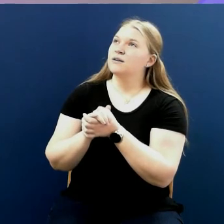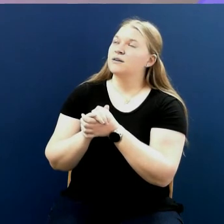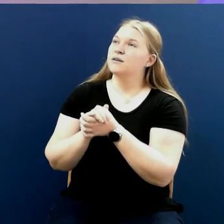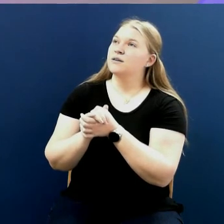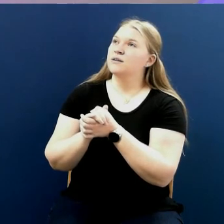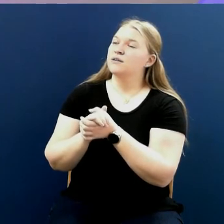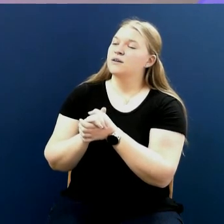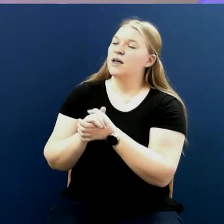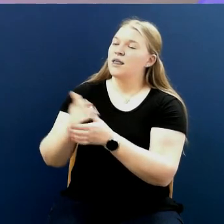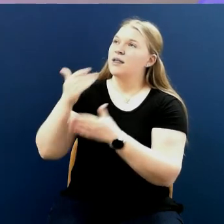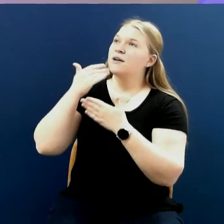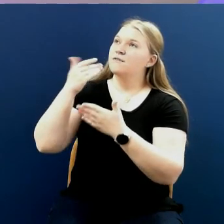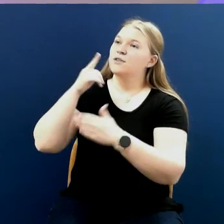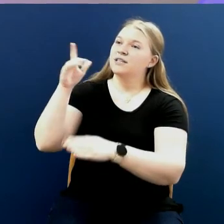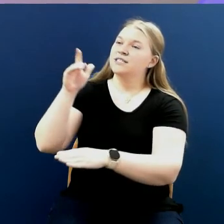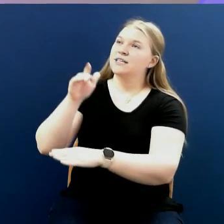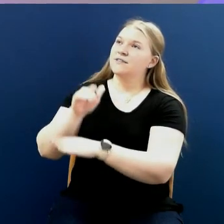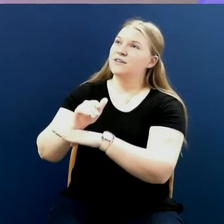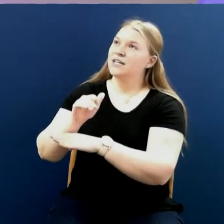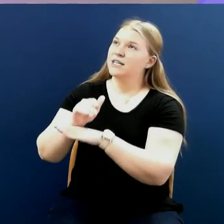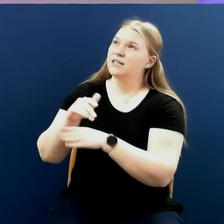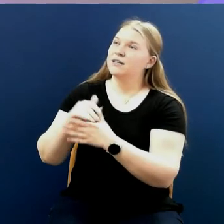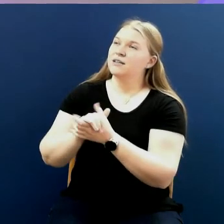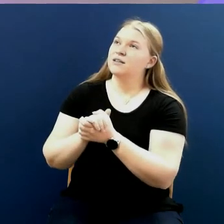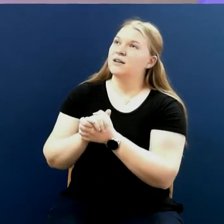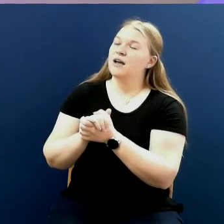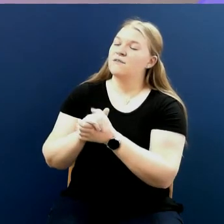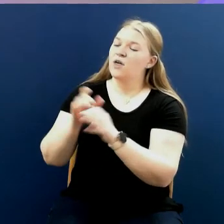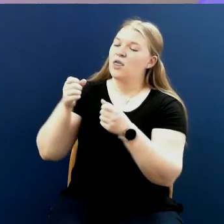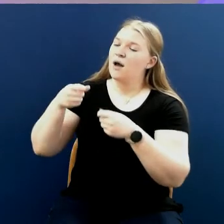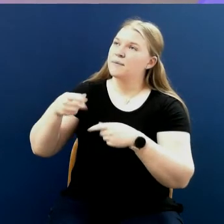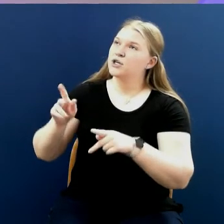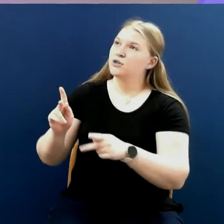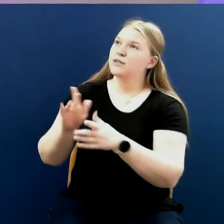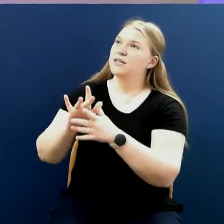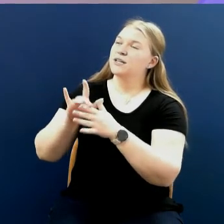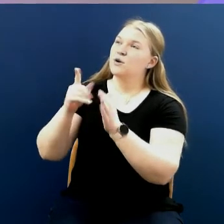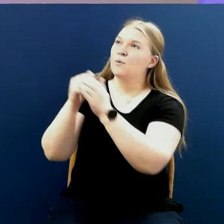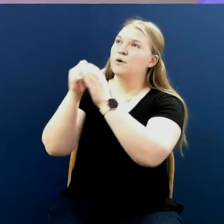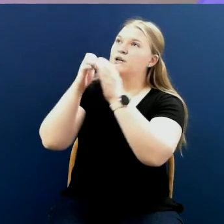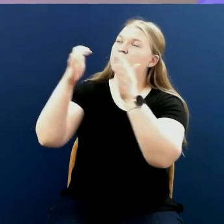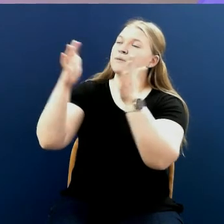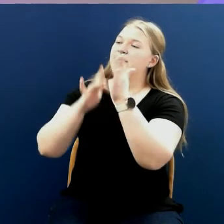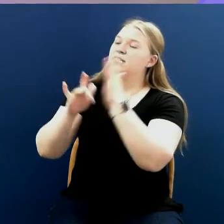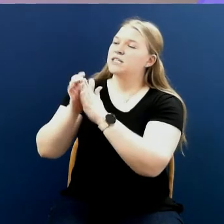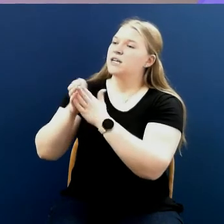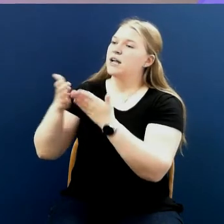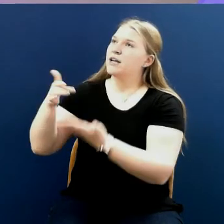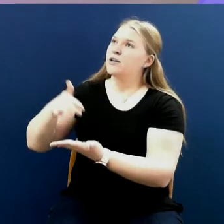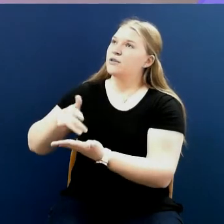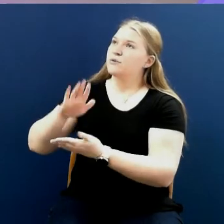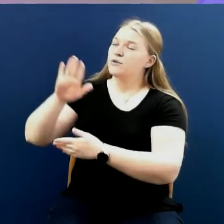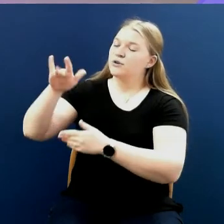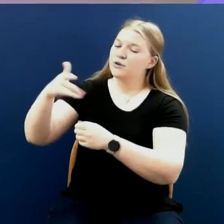We thank you for this evening and for the opportunity to get to worship and to study through your word.